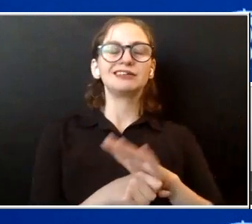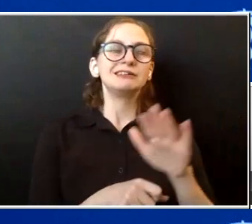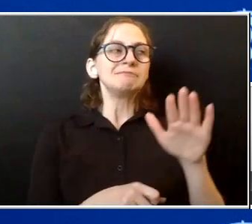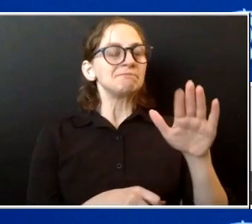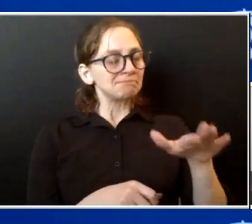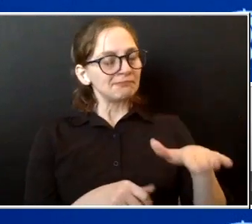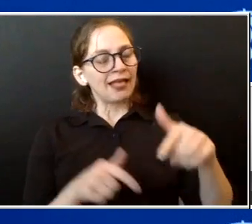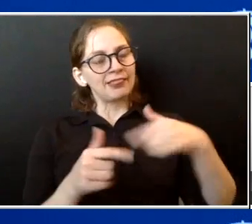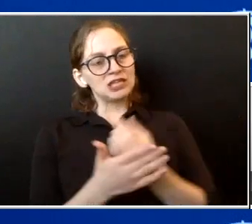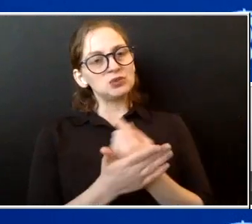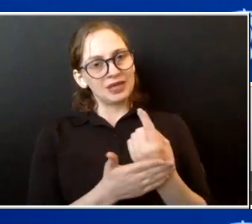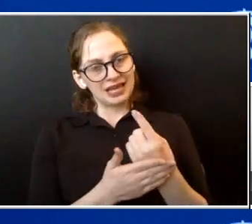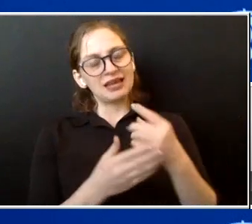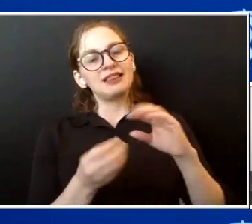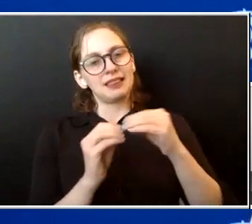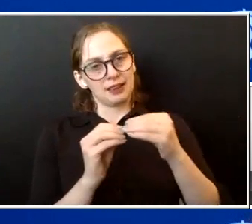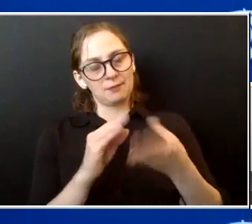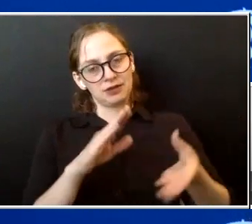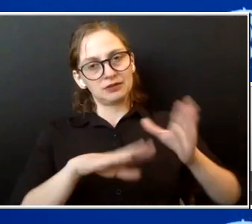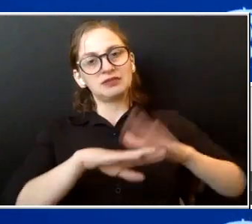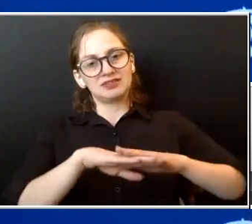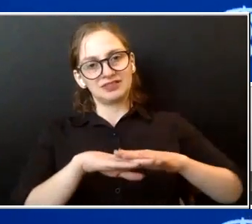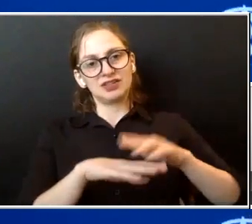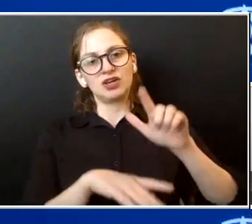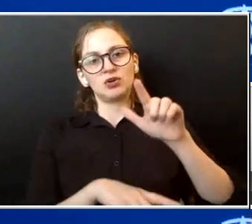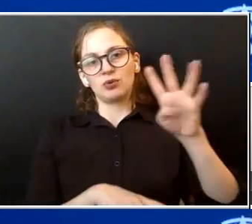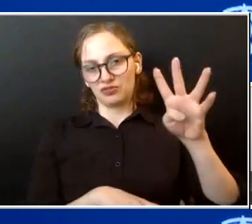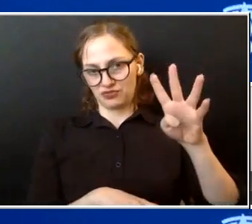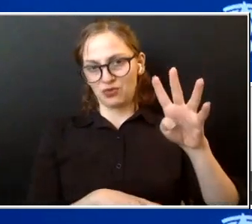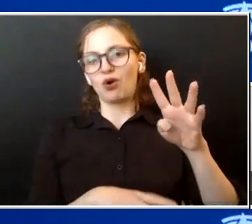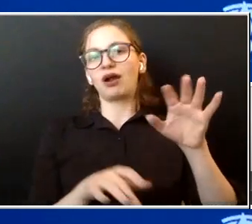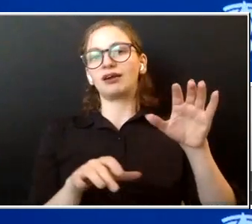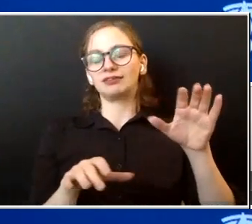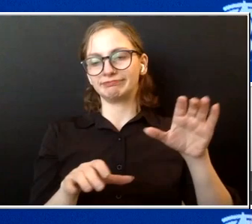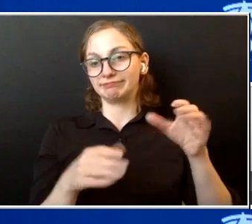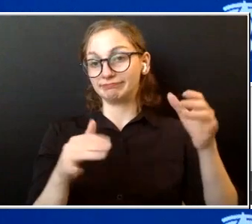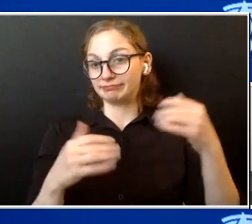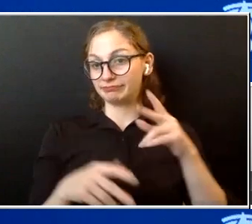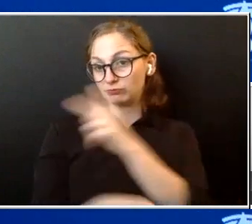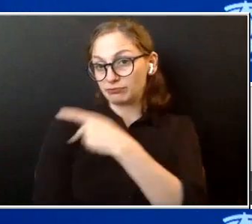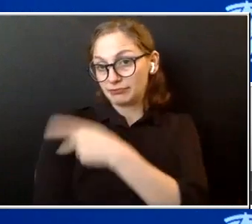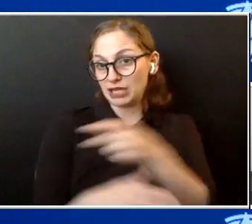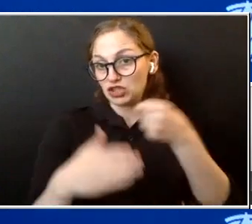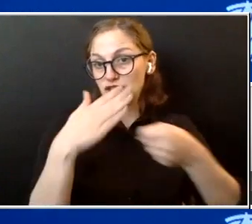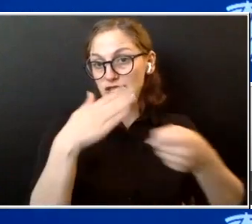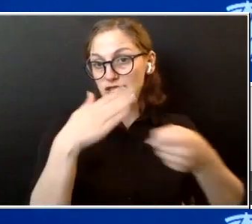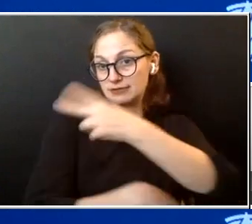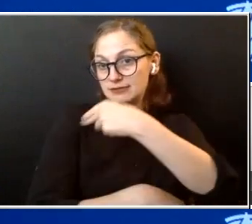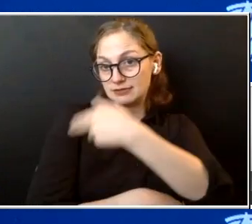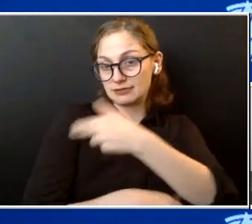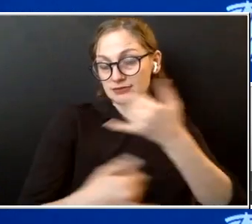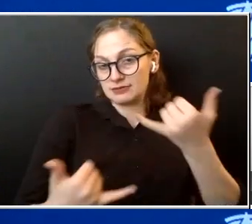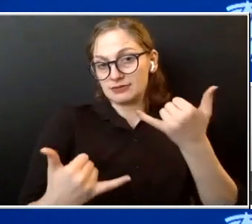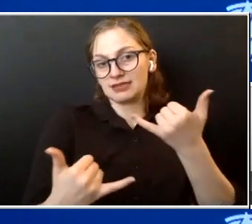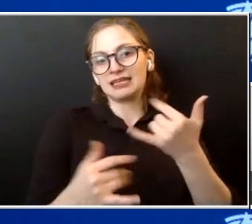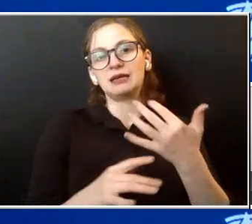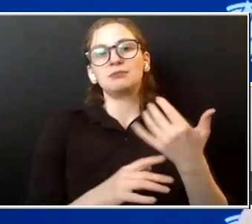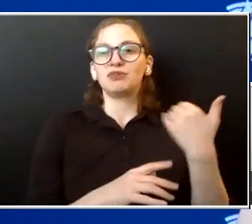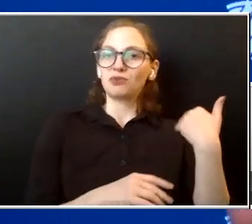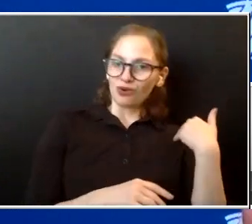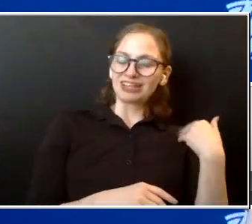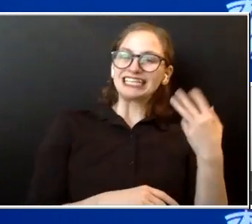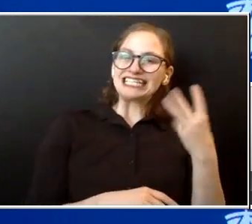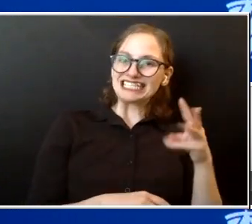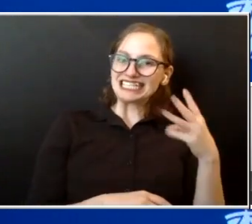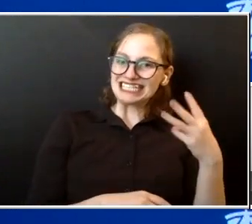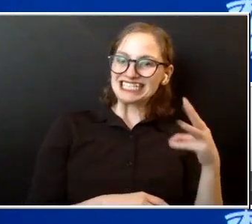24 active inpatients. We were down to, I think, 16. Previous recent high of 22 active patients, but unfortunately this week, as